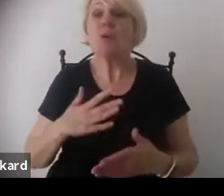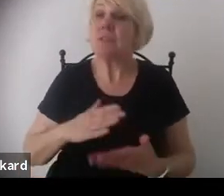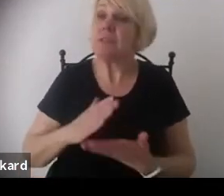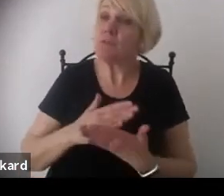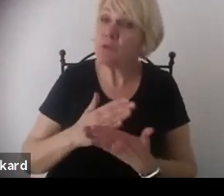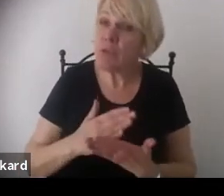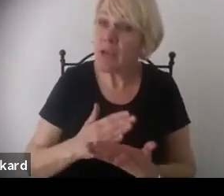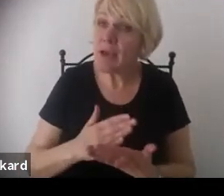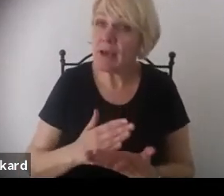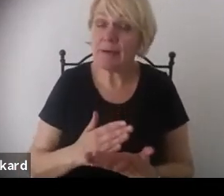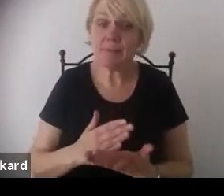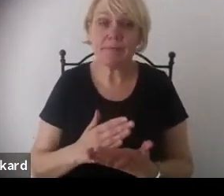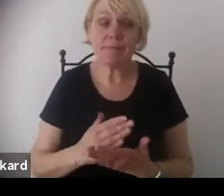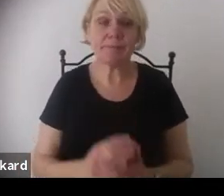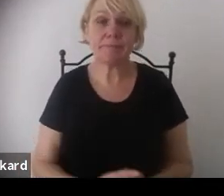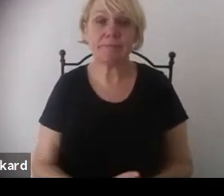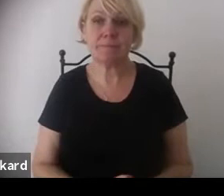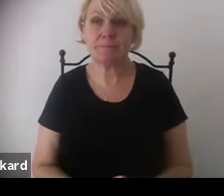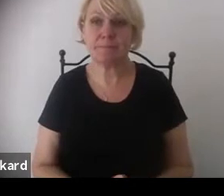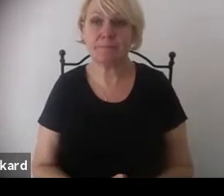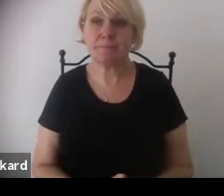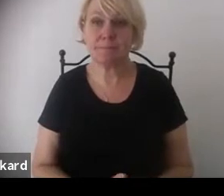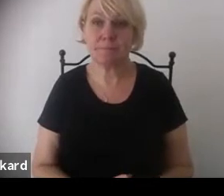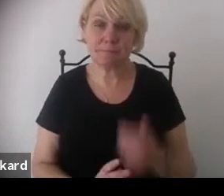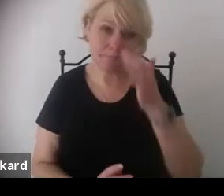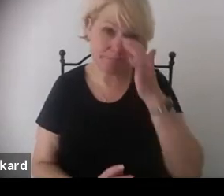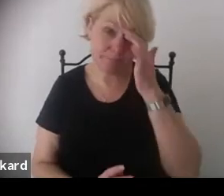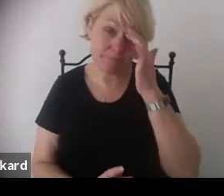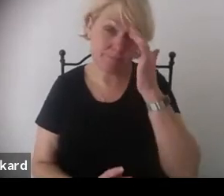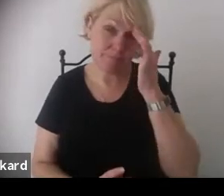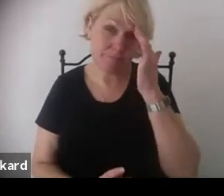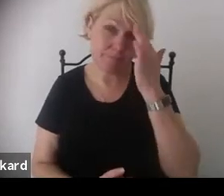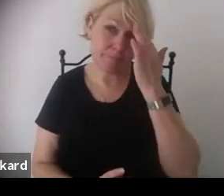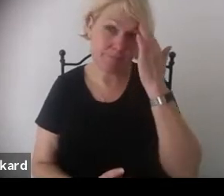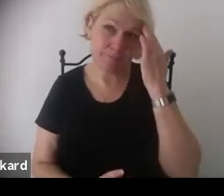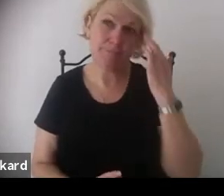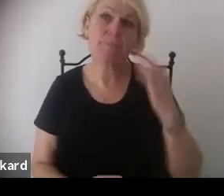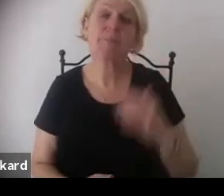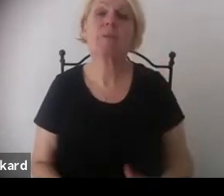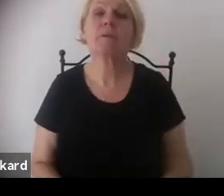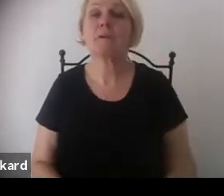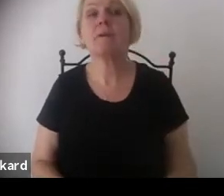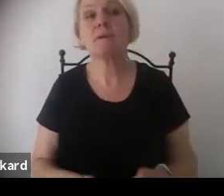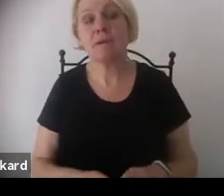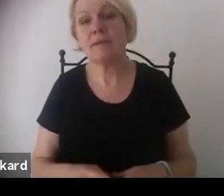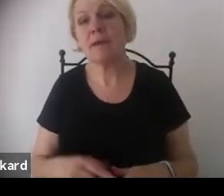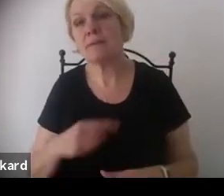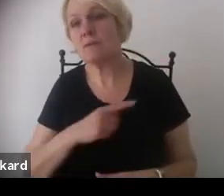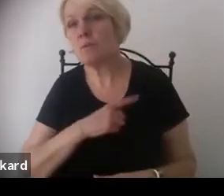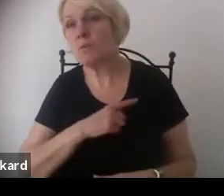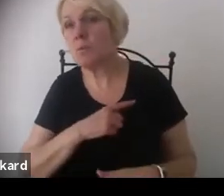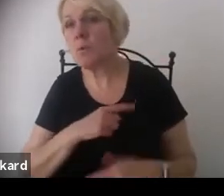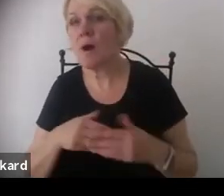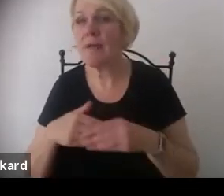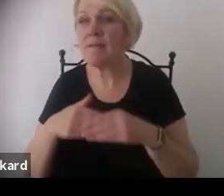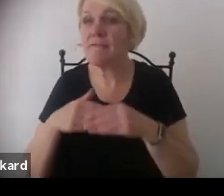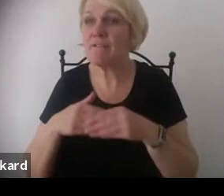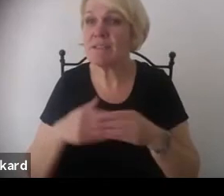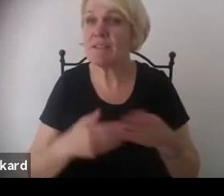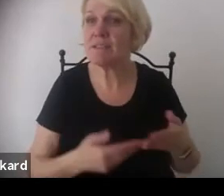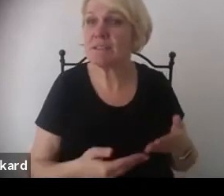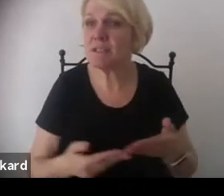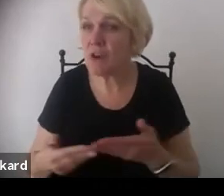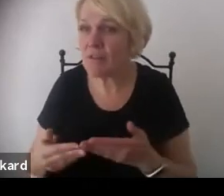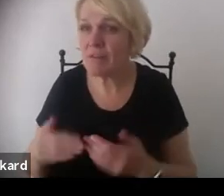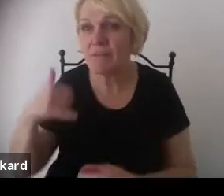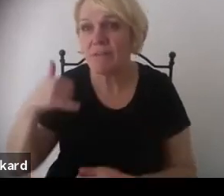then that's definitely helpful. Yeah, and I think that's where the befriending service, just telephoning a neighbour, a friend,